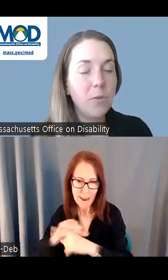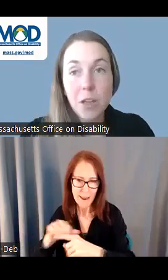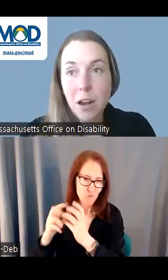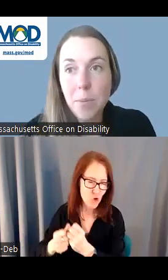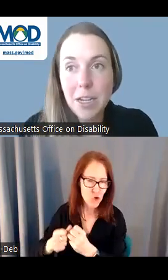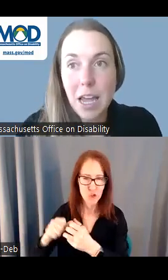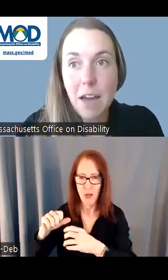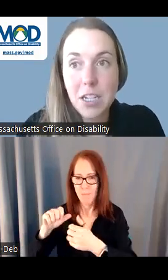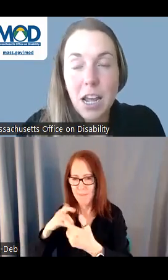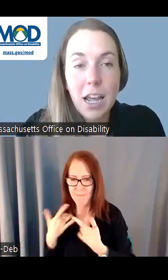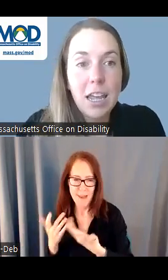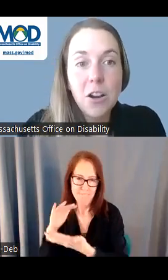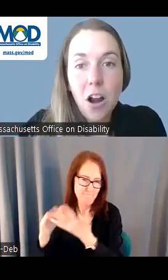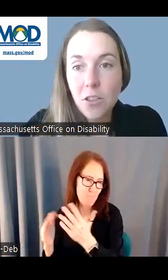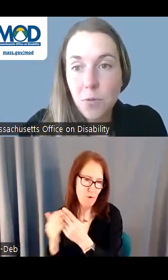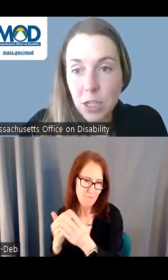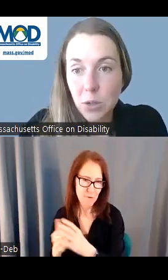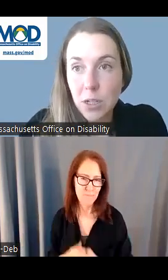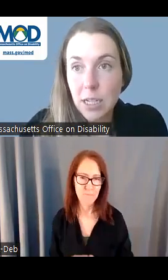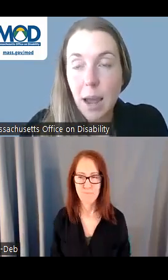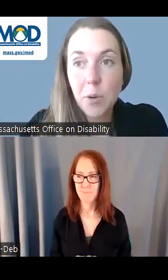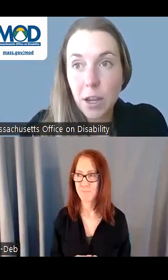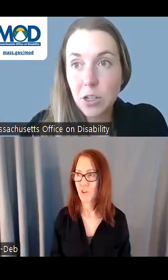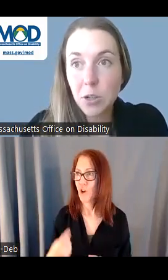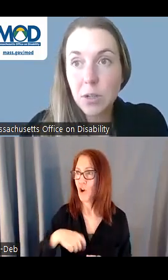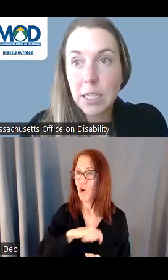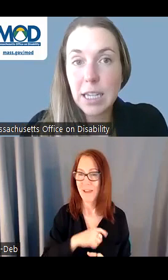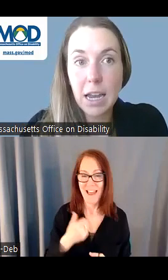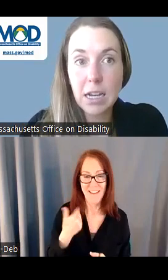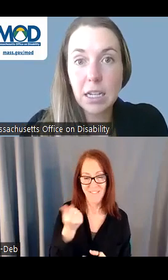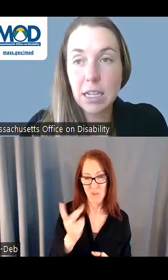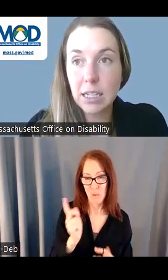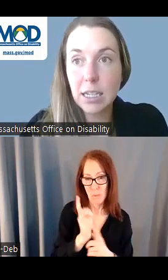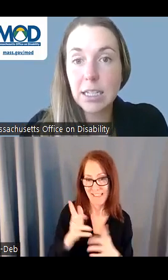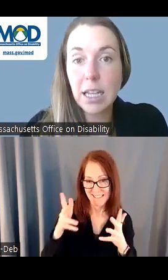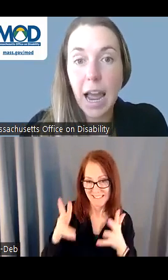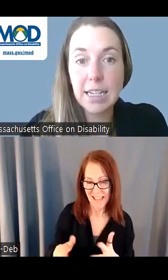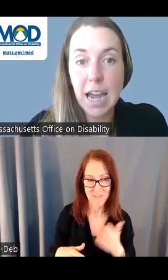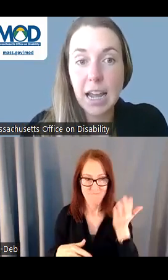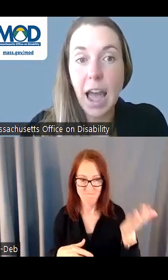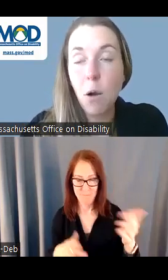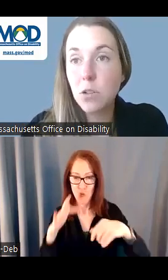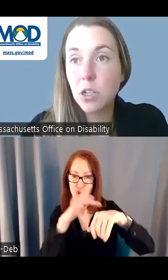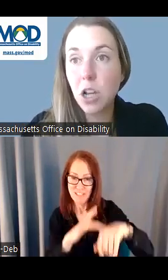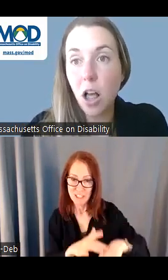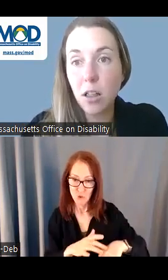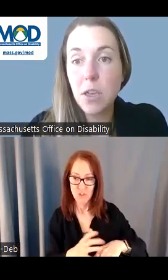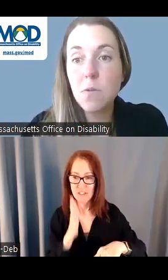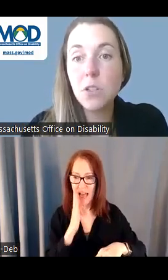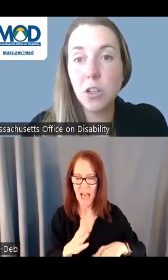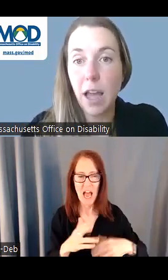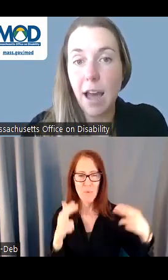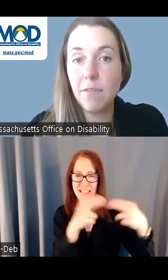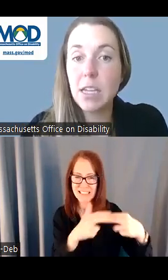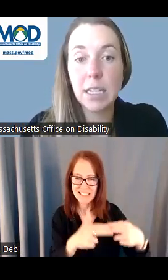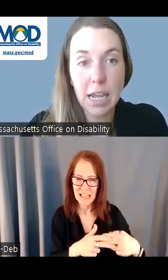So we've only got a couple minutes left. Here are the resources. I'm going to send this slide deck out to all of you,